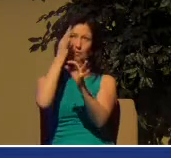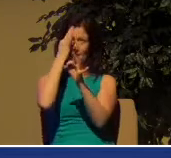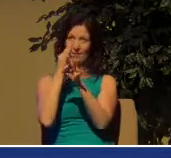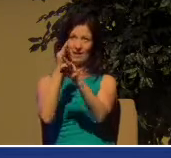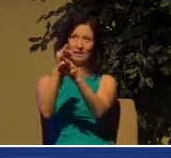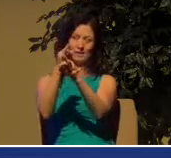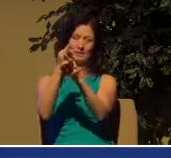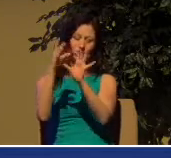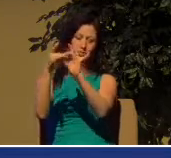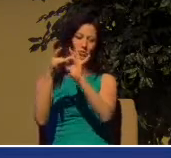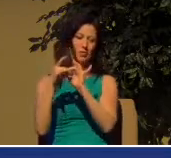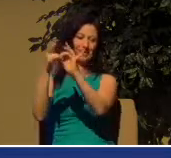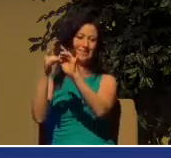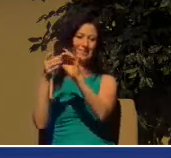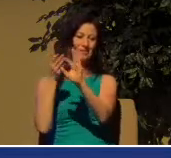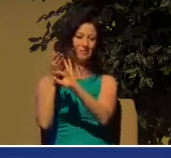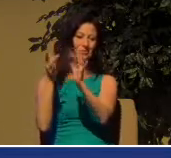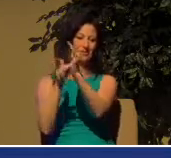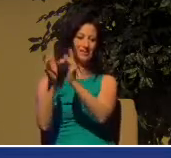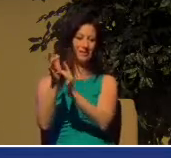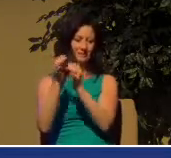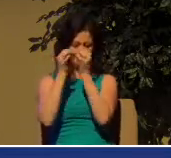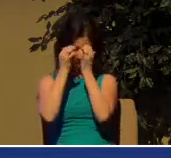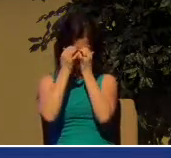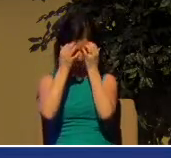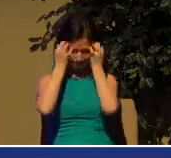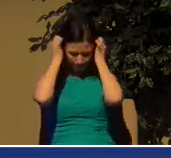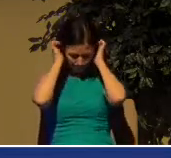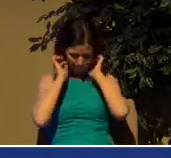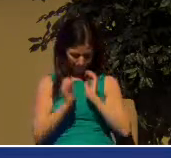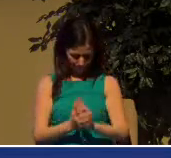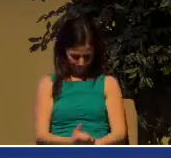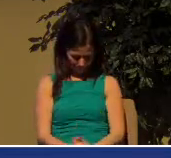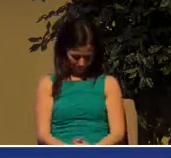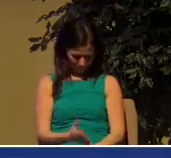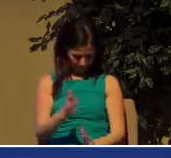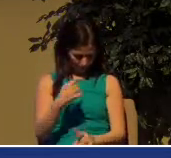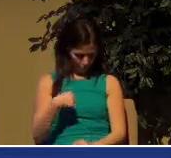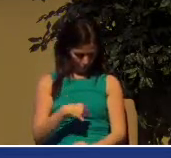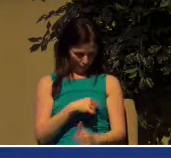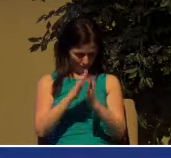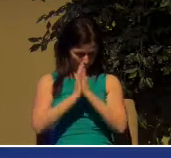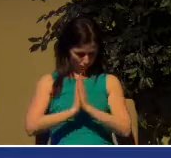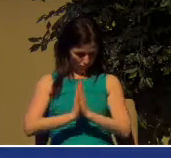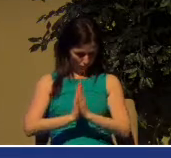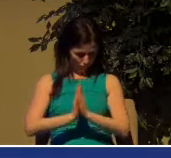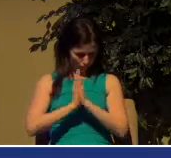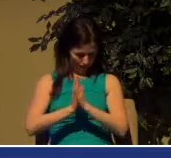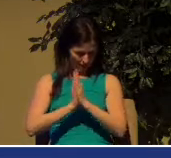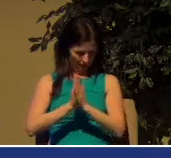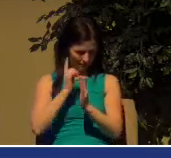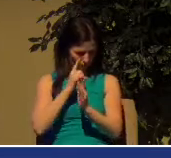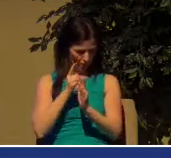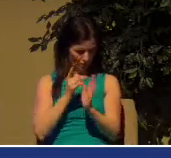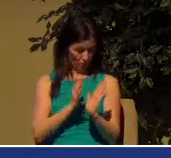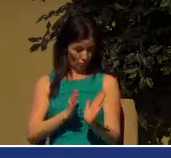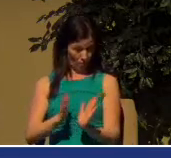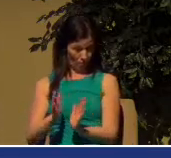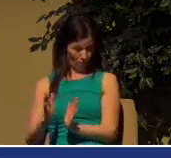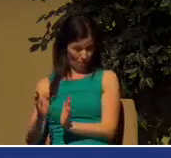Jesus. And then, Lord, as we prepare for a Good Friday and for our Easter